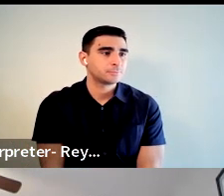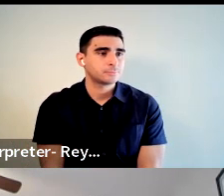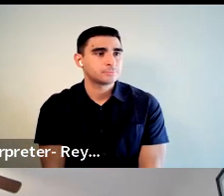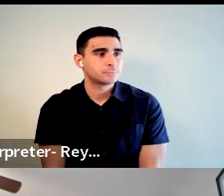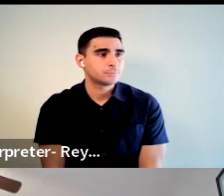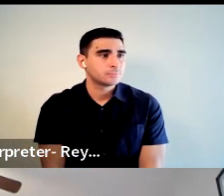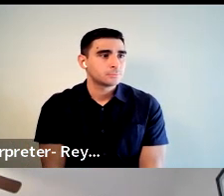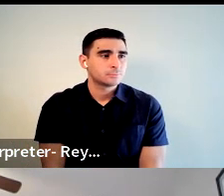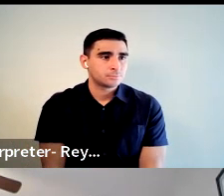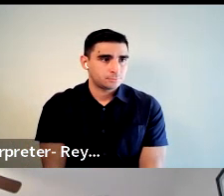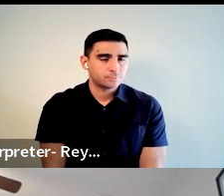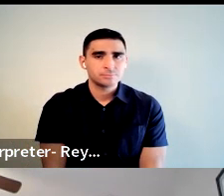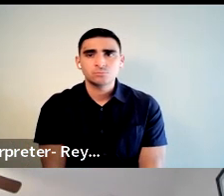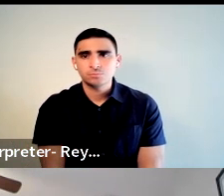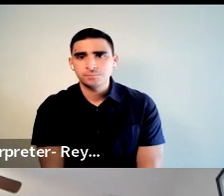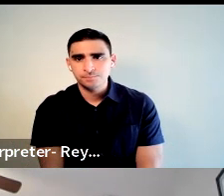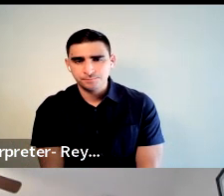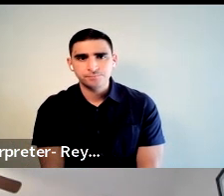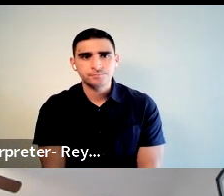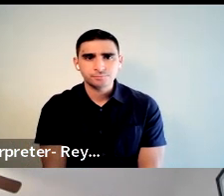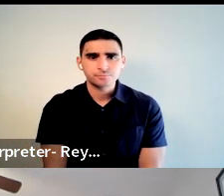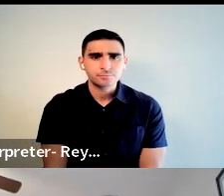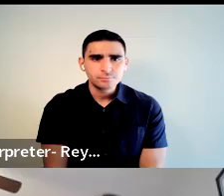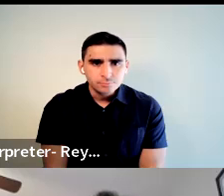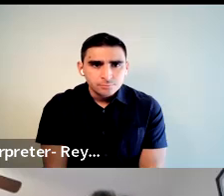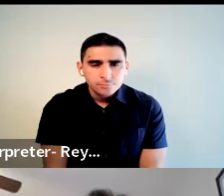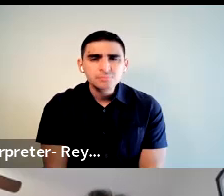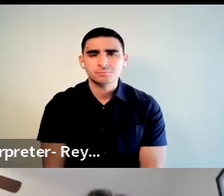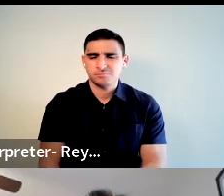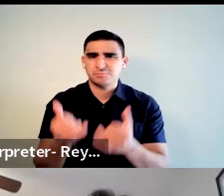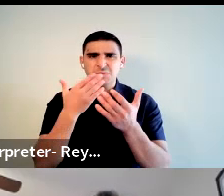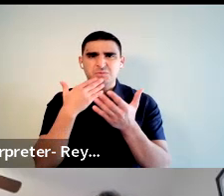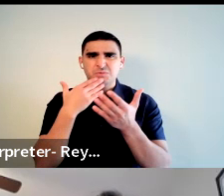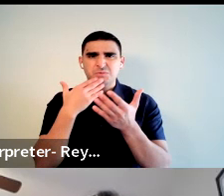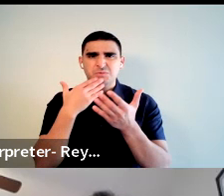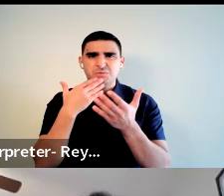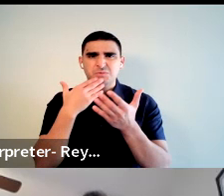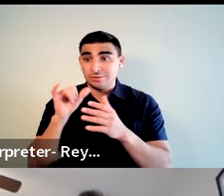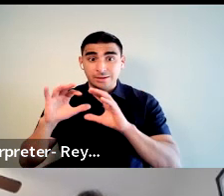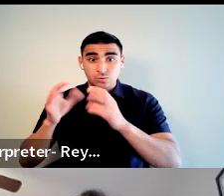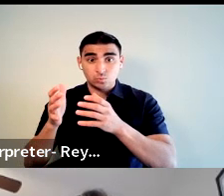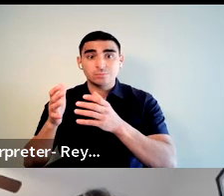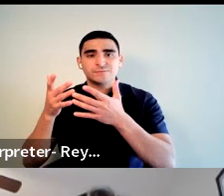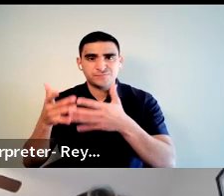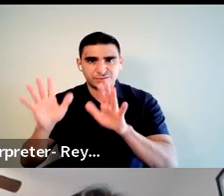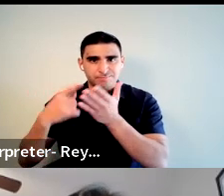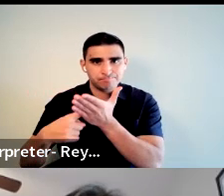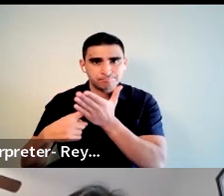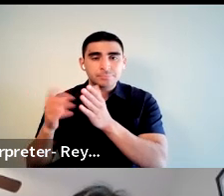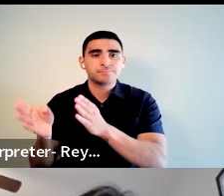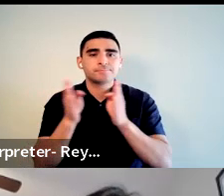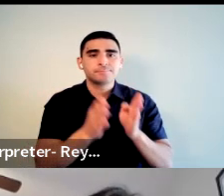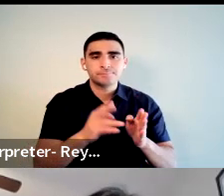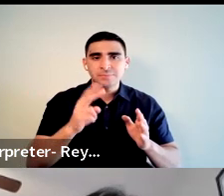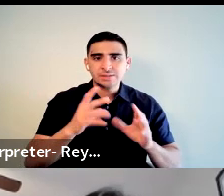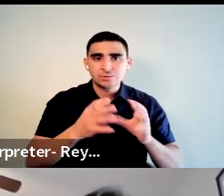So I wanted to use this as an opportunity to segue to our next group, because Jenna, your question